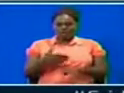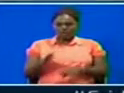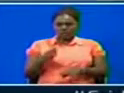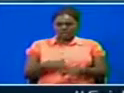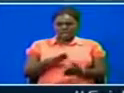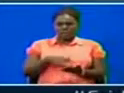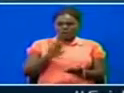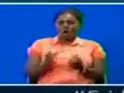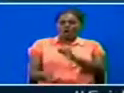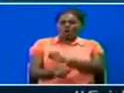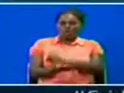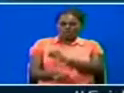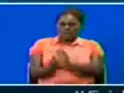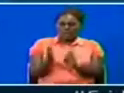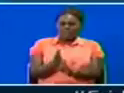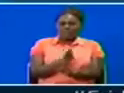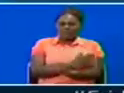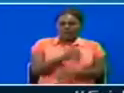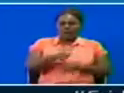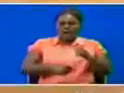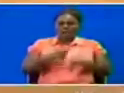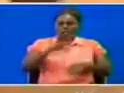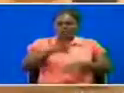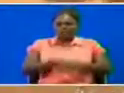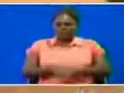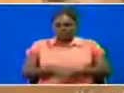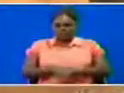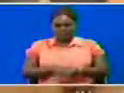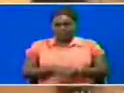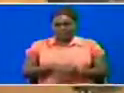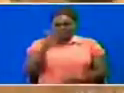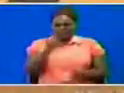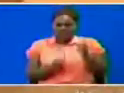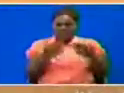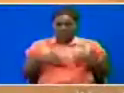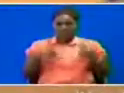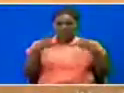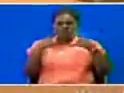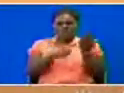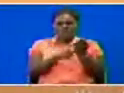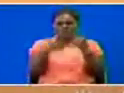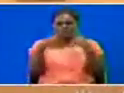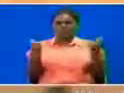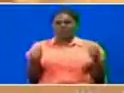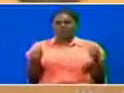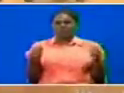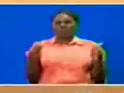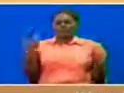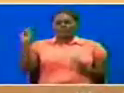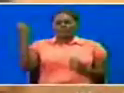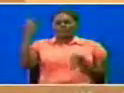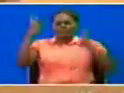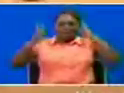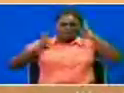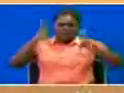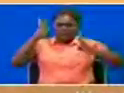convincing explanation before further action is taken. With the athlete yet to be named, Kenyans are a worried lot with the growing